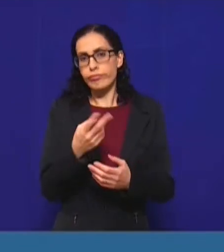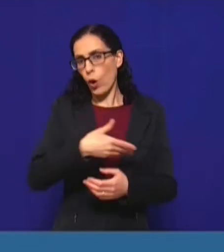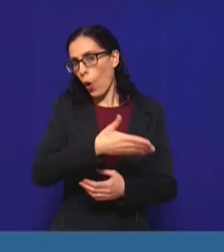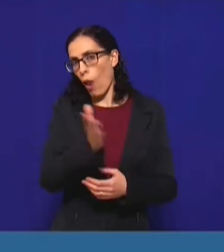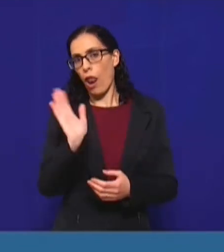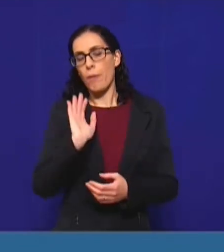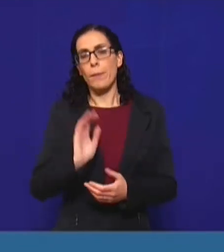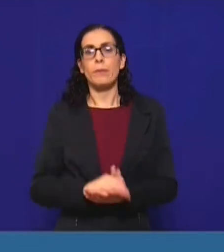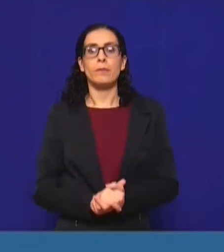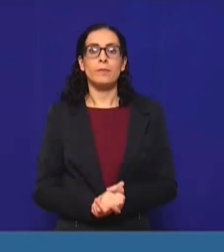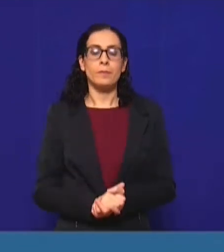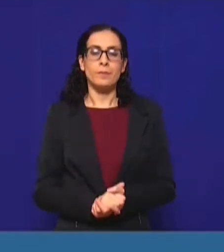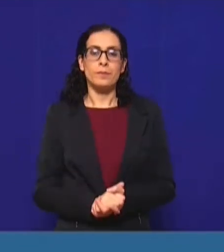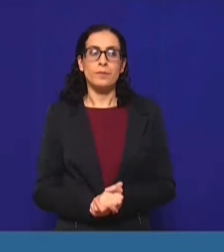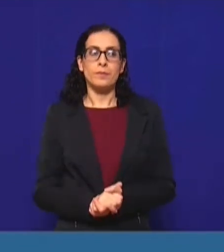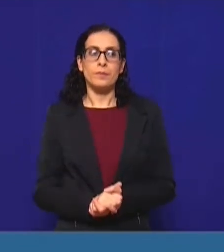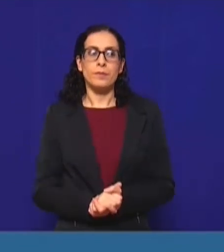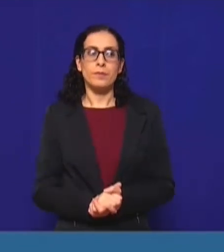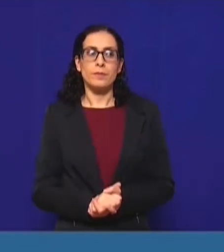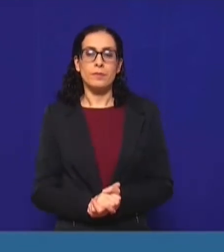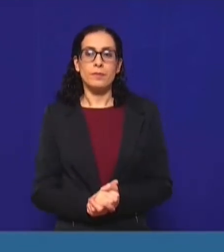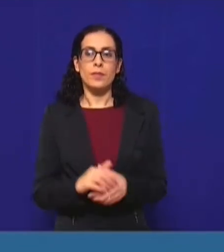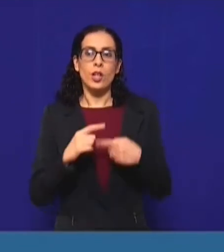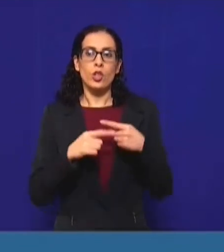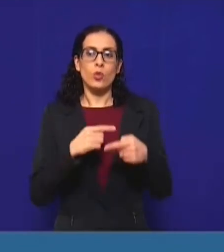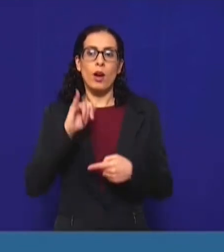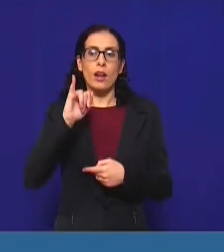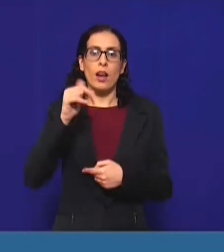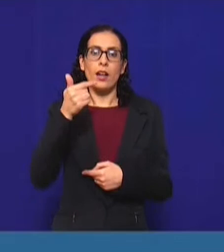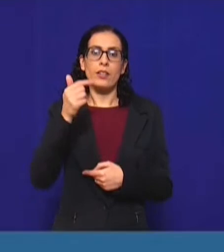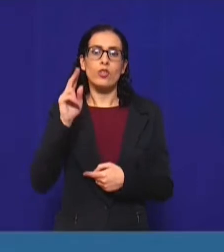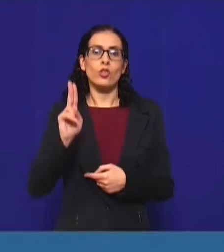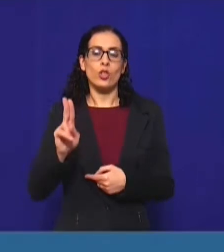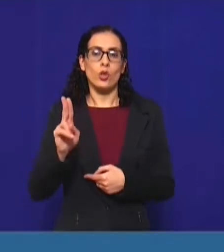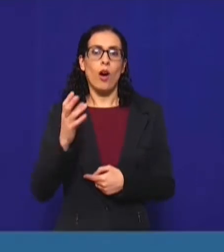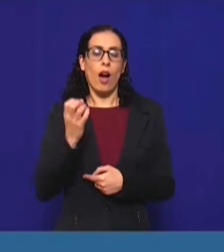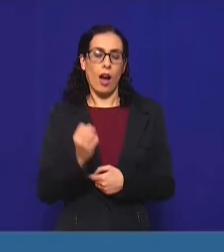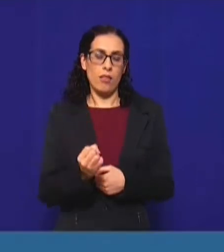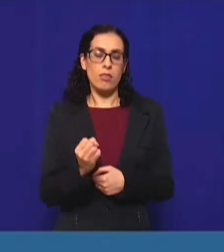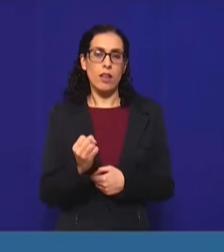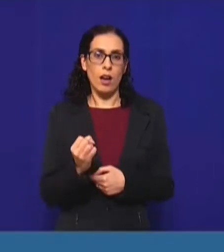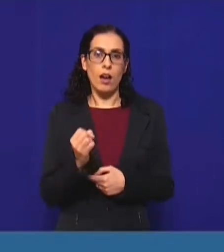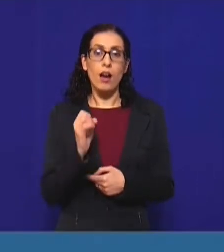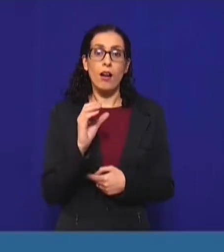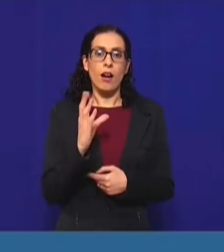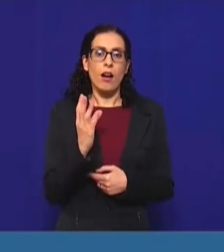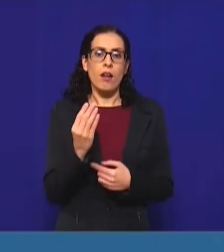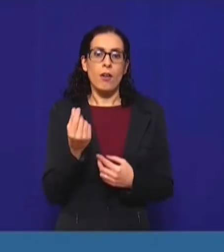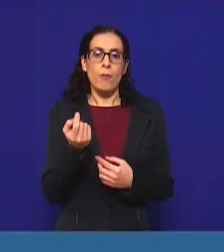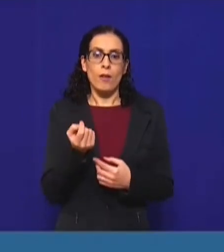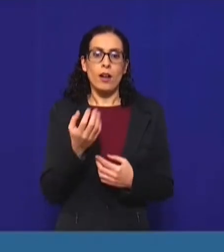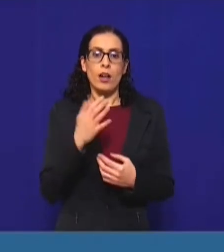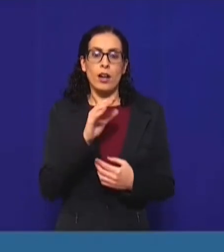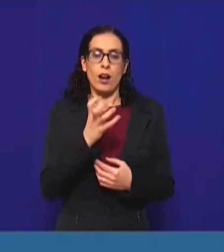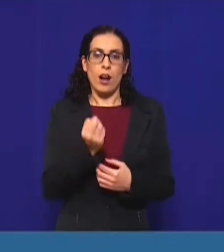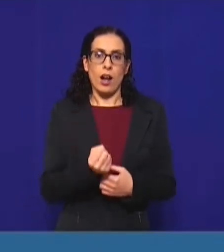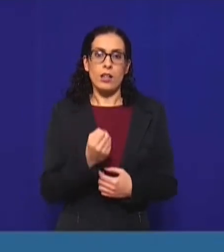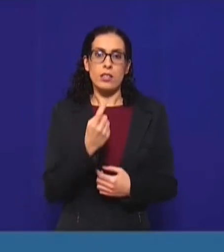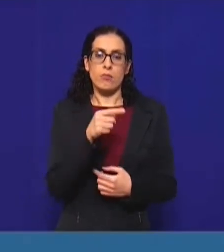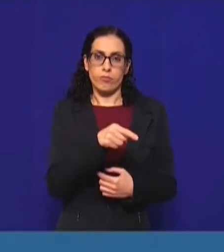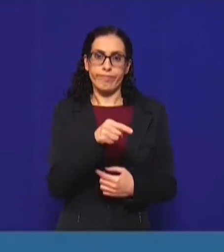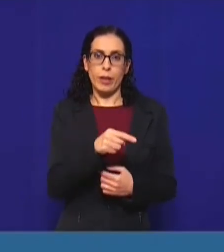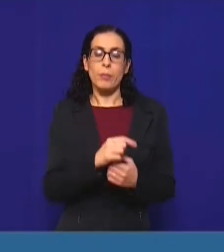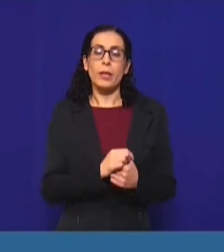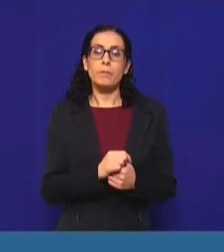huma. Fuq l-ITU wkoll bħalissa għandna numru ta' każijiet hemmhekk ukoll li bħalma rajna kien